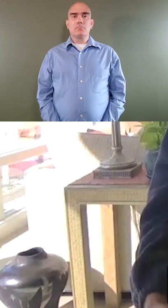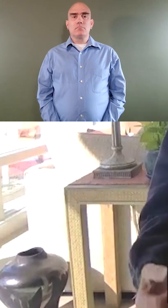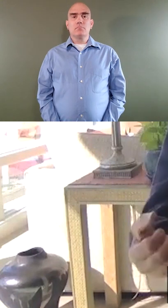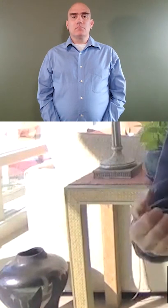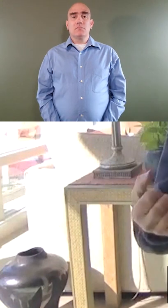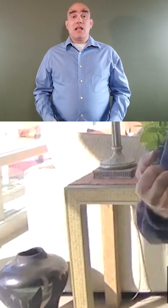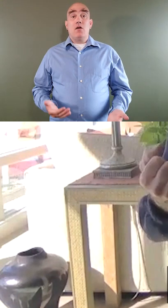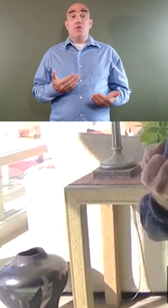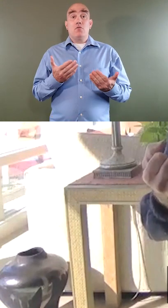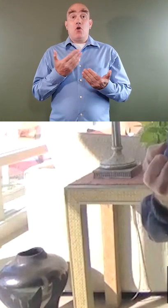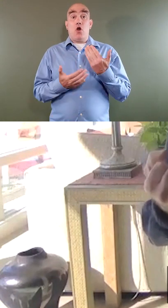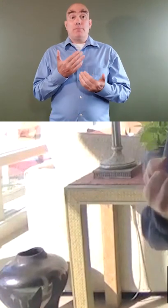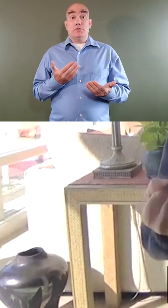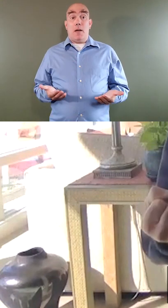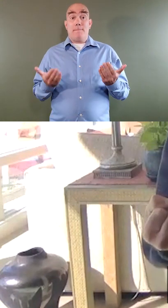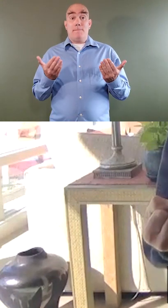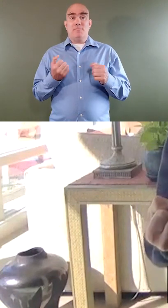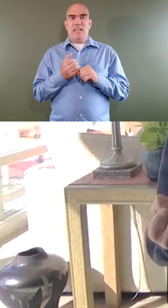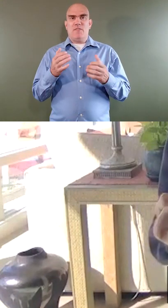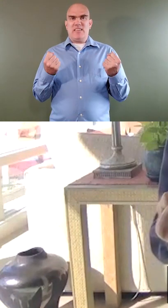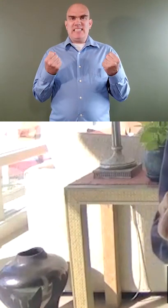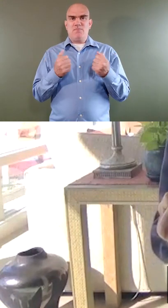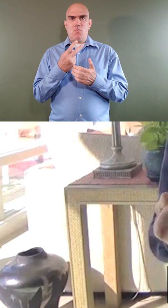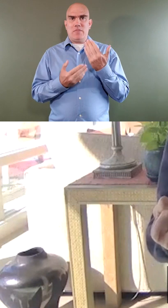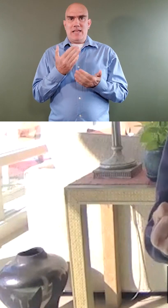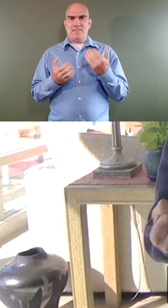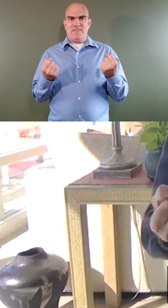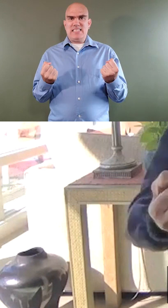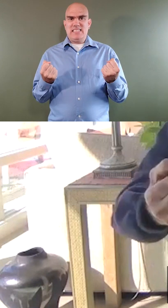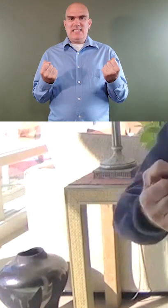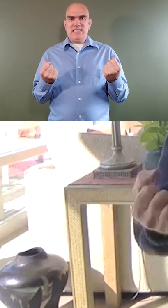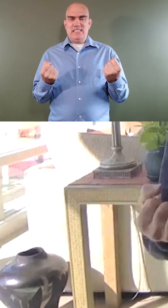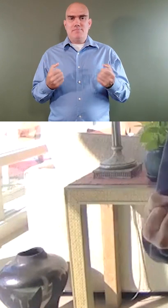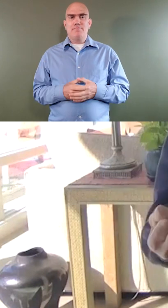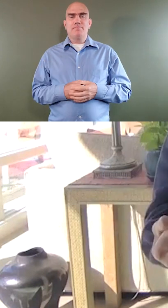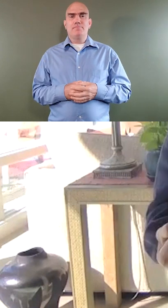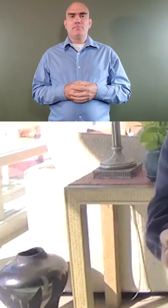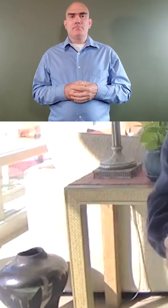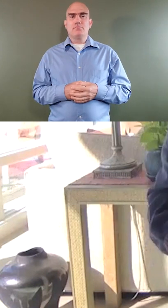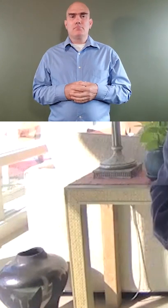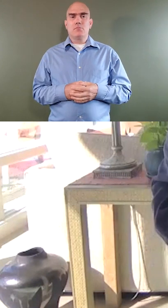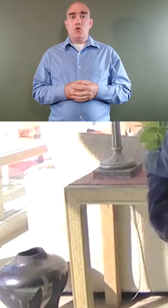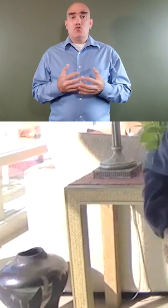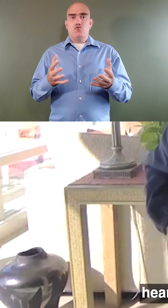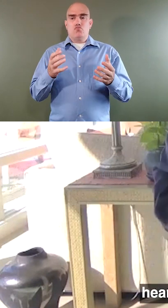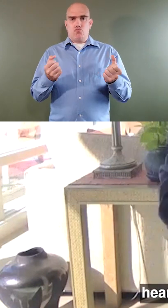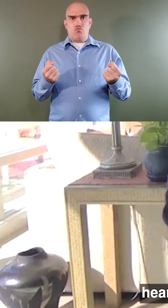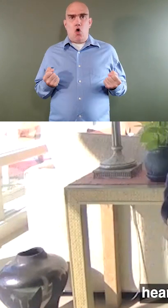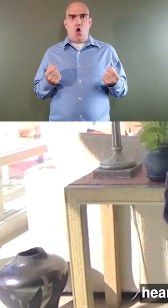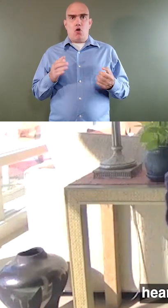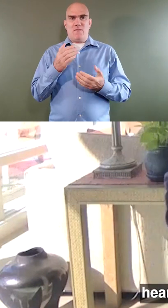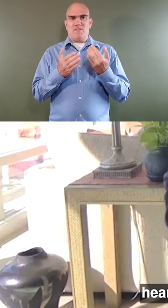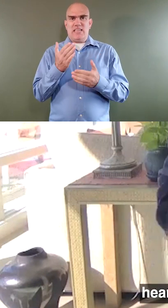And now bringing your arms up, making a fist, both hands, drawing the fist back, heart